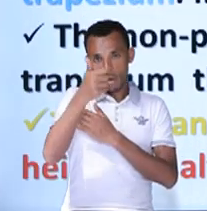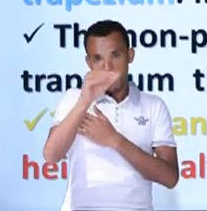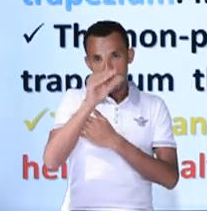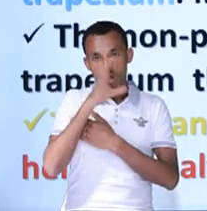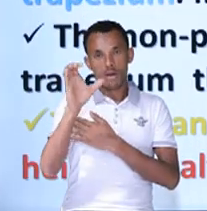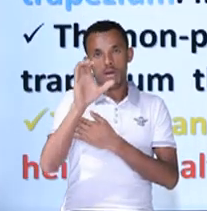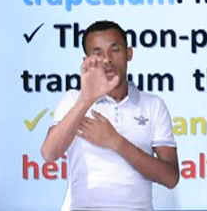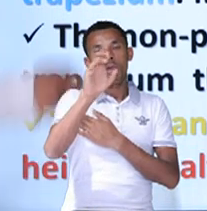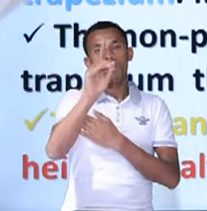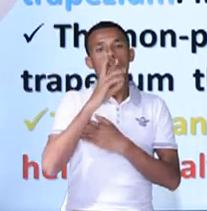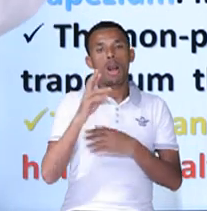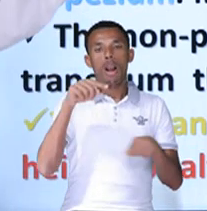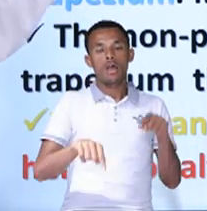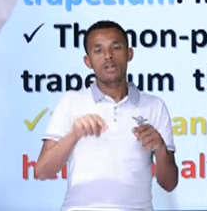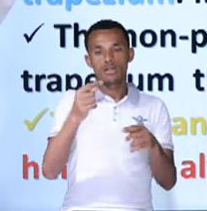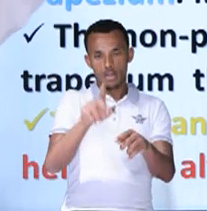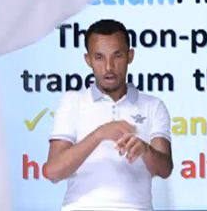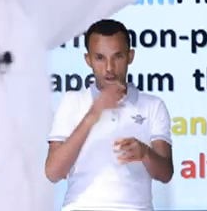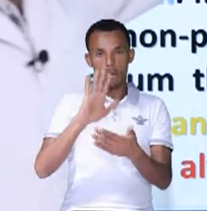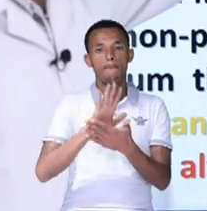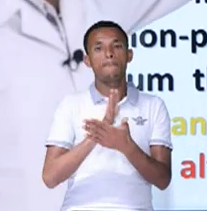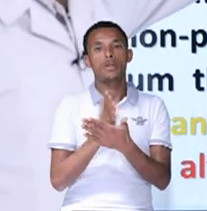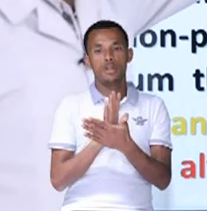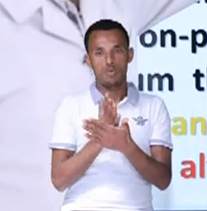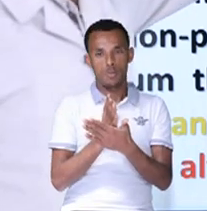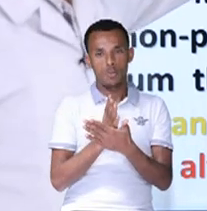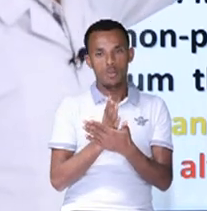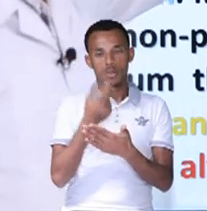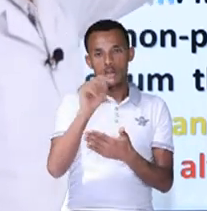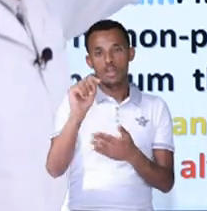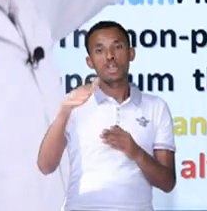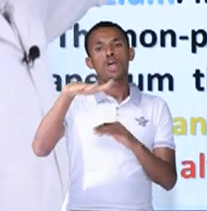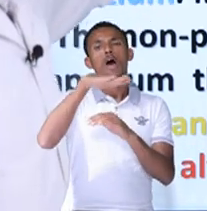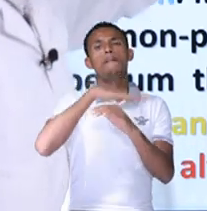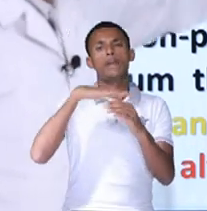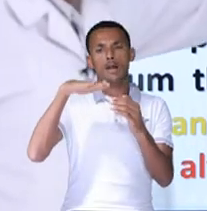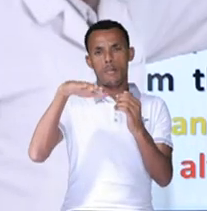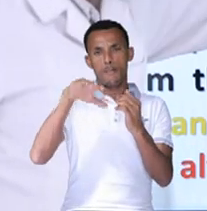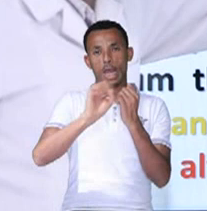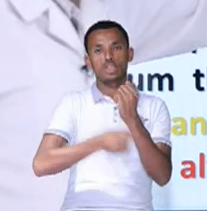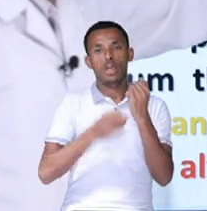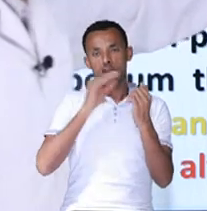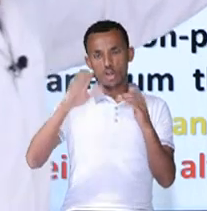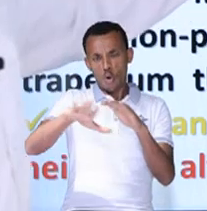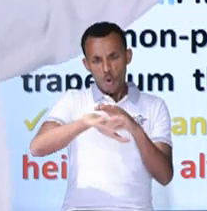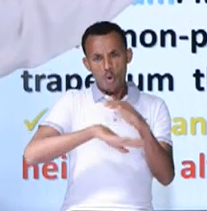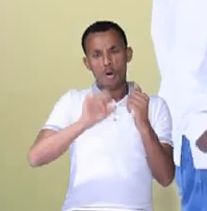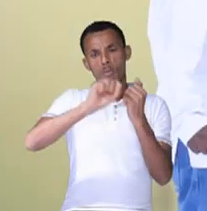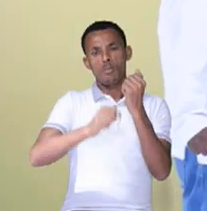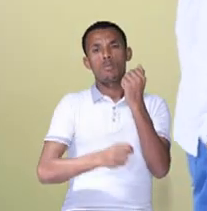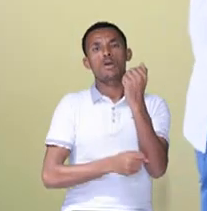are legs. The distance between the upper base and the lower base